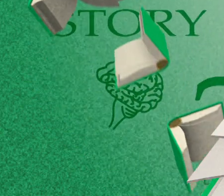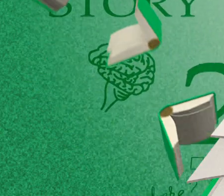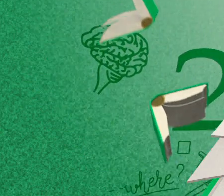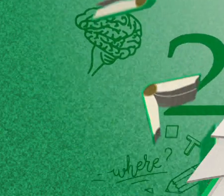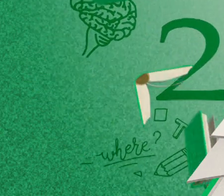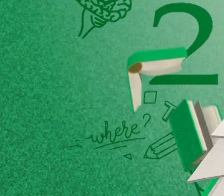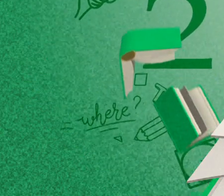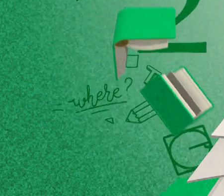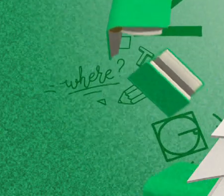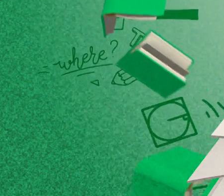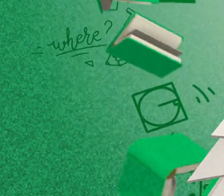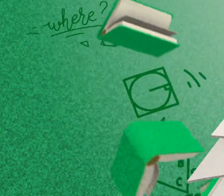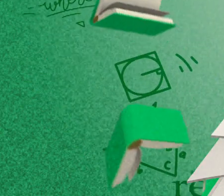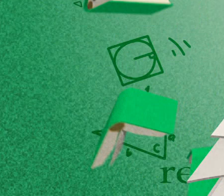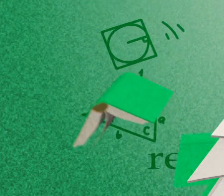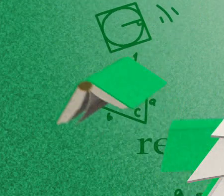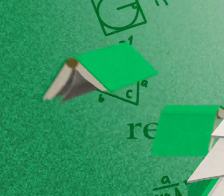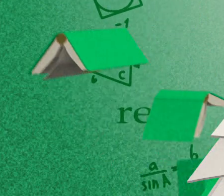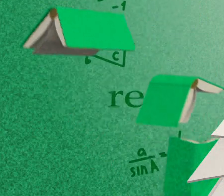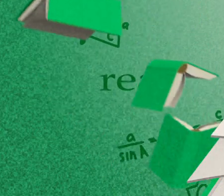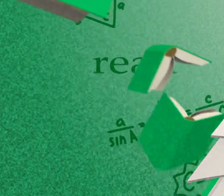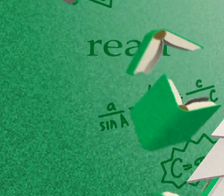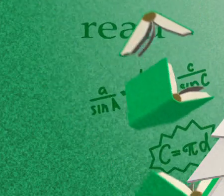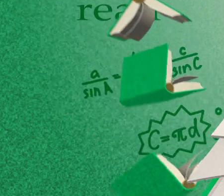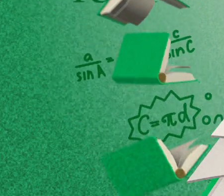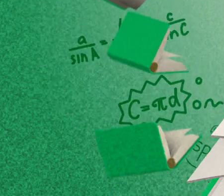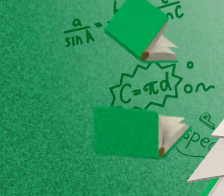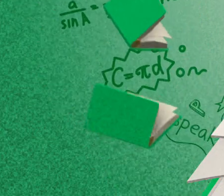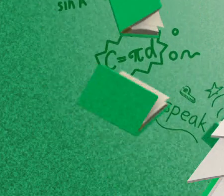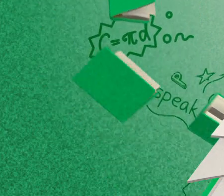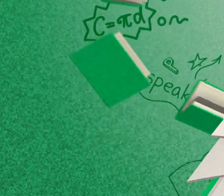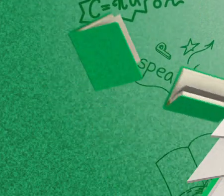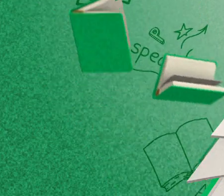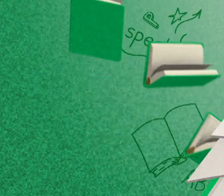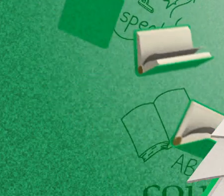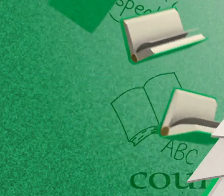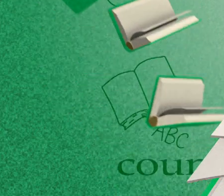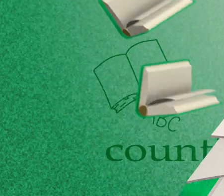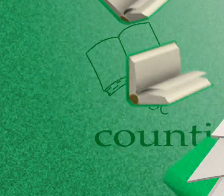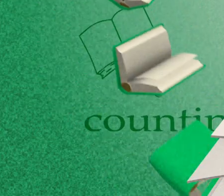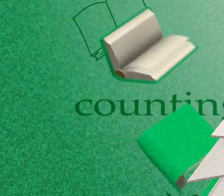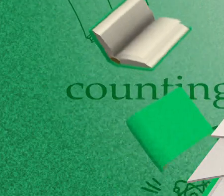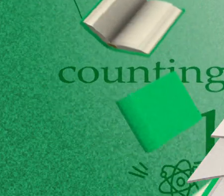I like looking for scar trees and rocks that have been sharpened by spears.